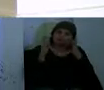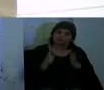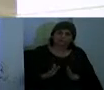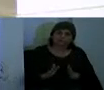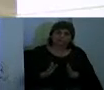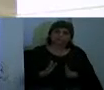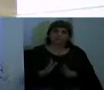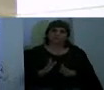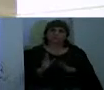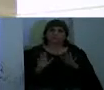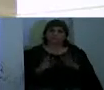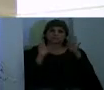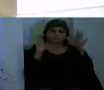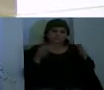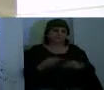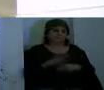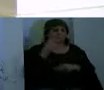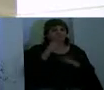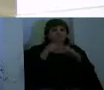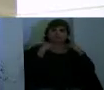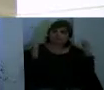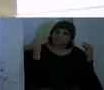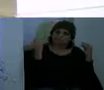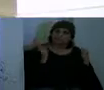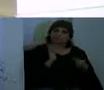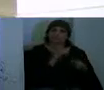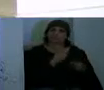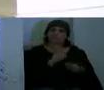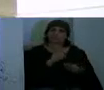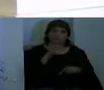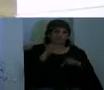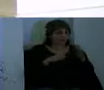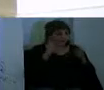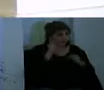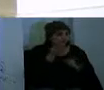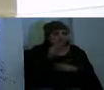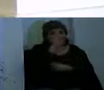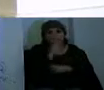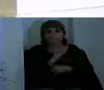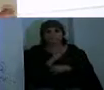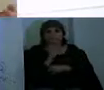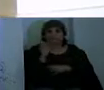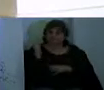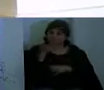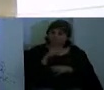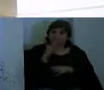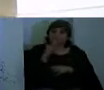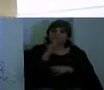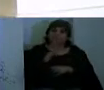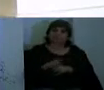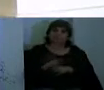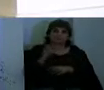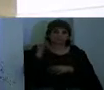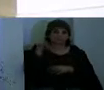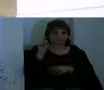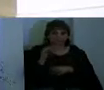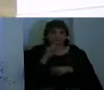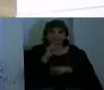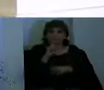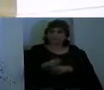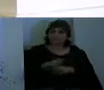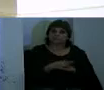our great high priest. He's our invisible God. Oh, yes, he is. Yes, he